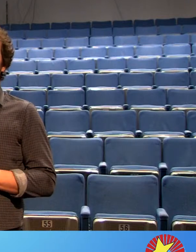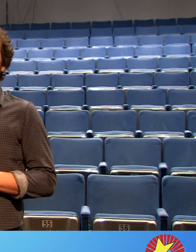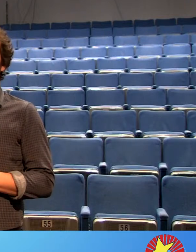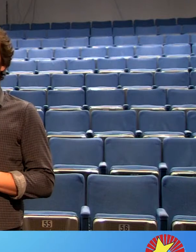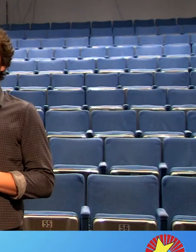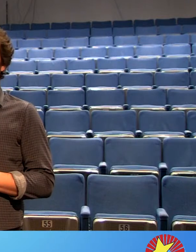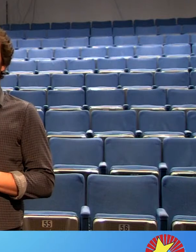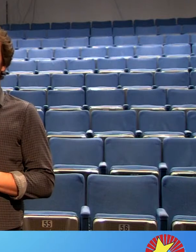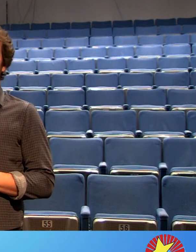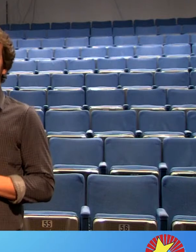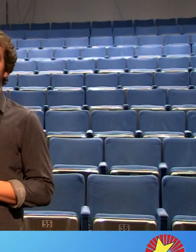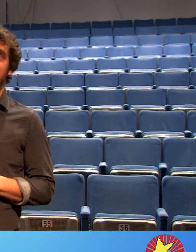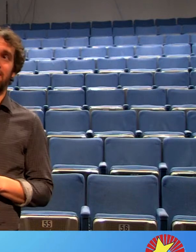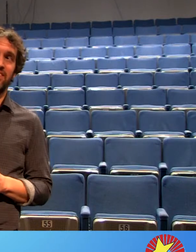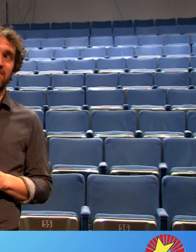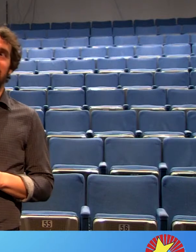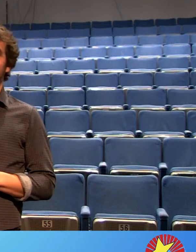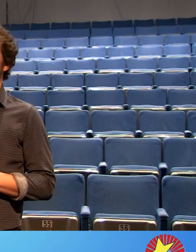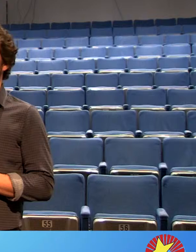Yes.